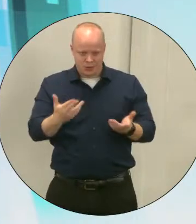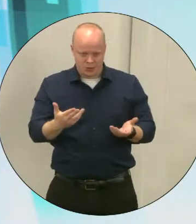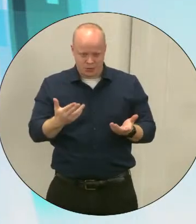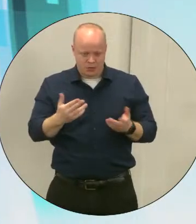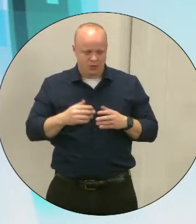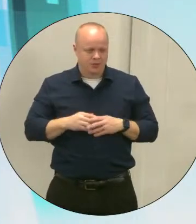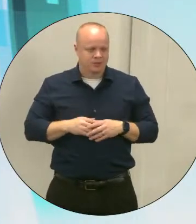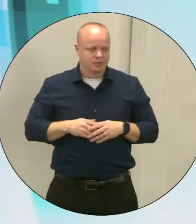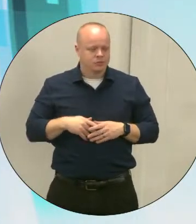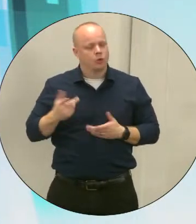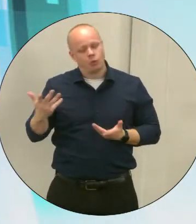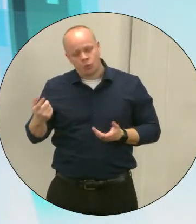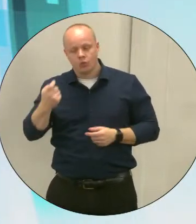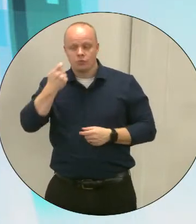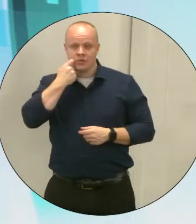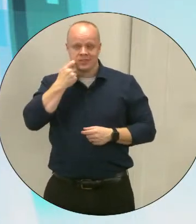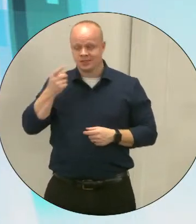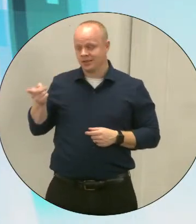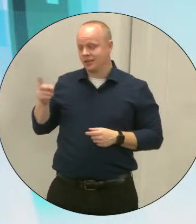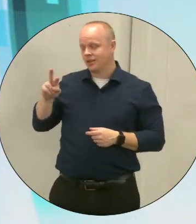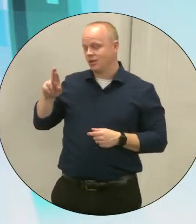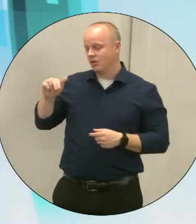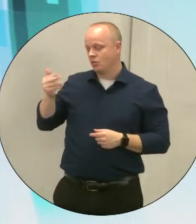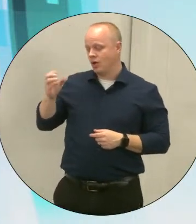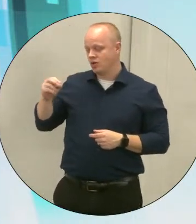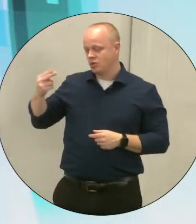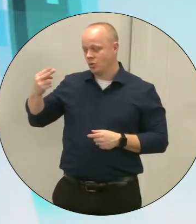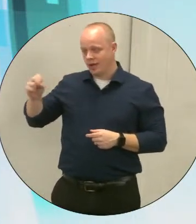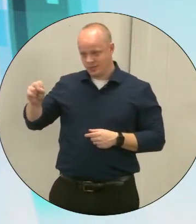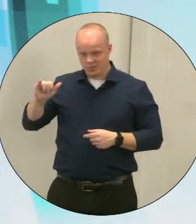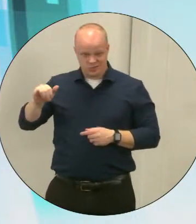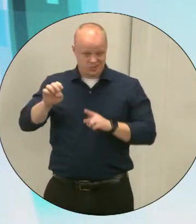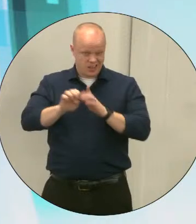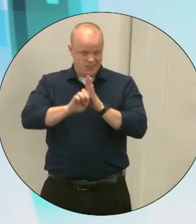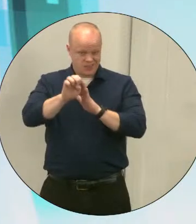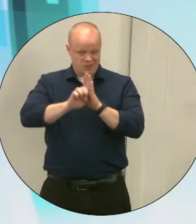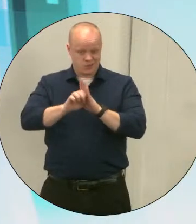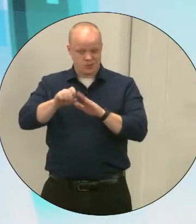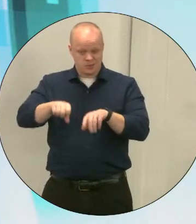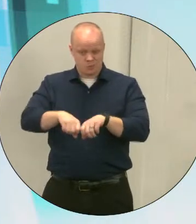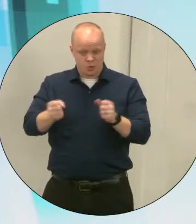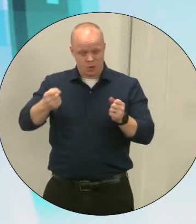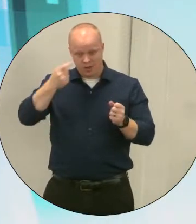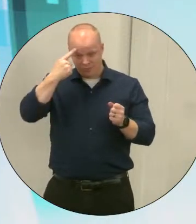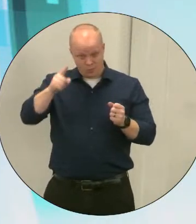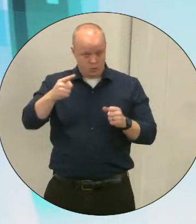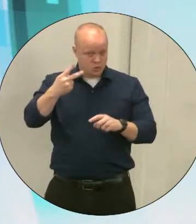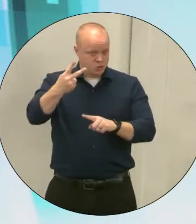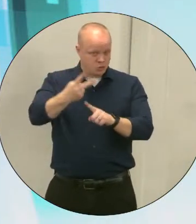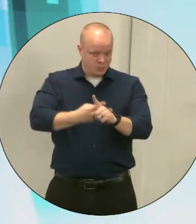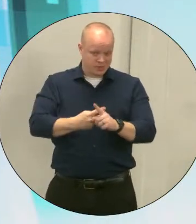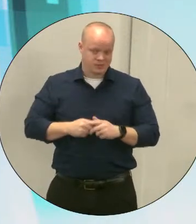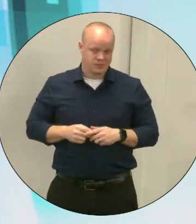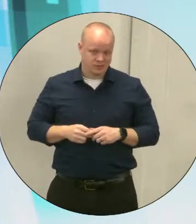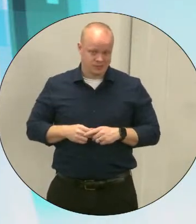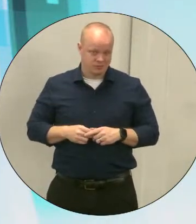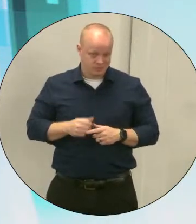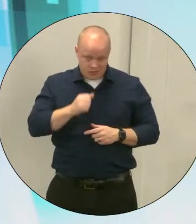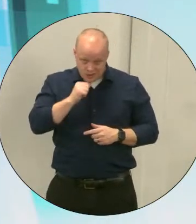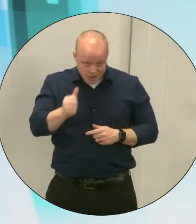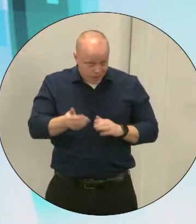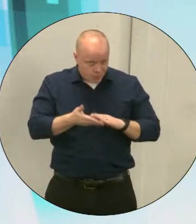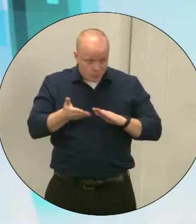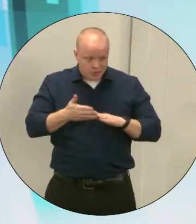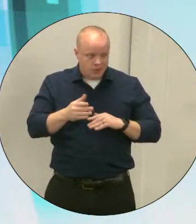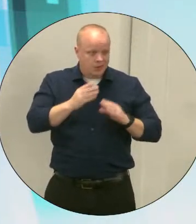So recently at Rancho High School, the elevator was broken for 2 months. Not working.